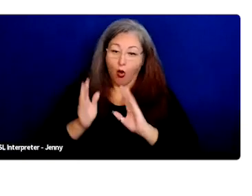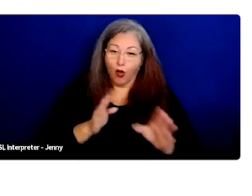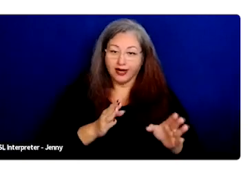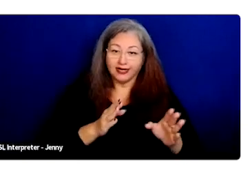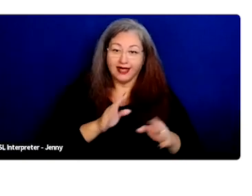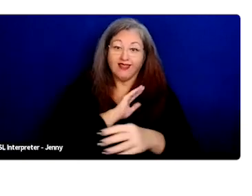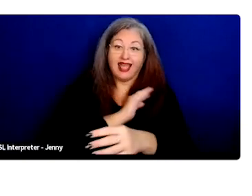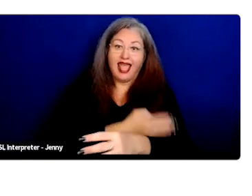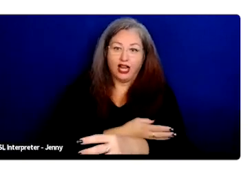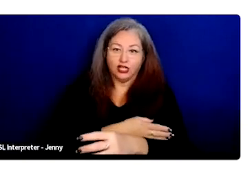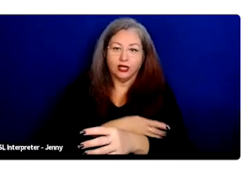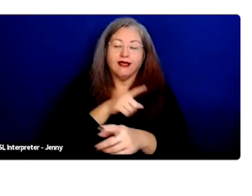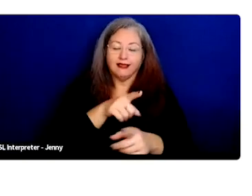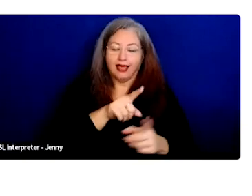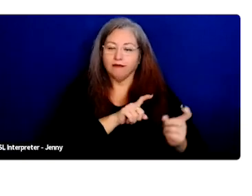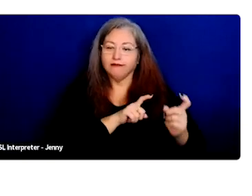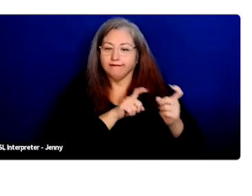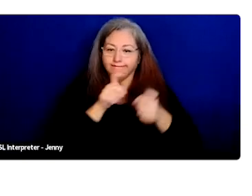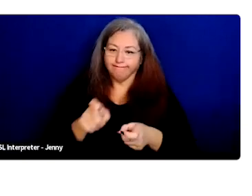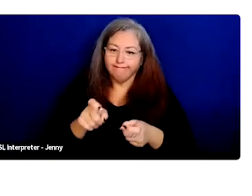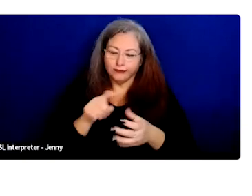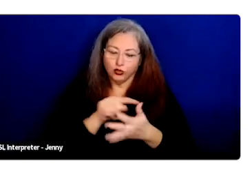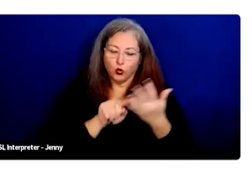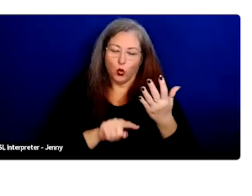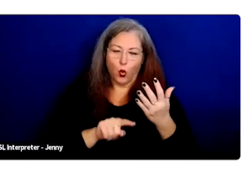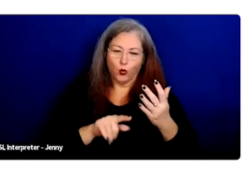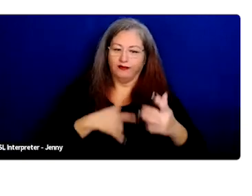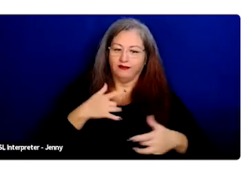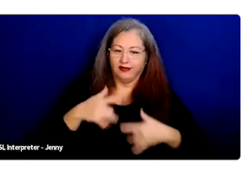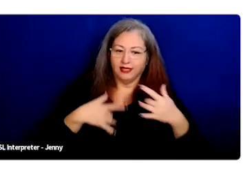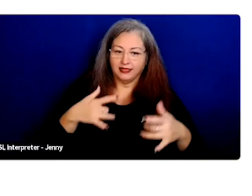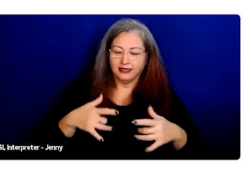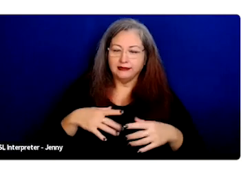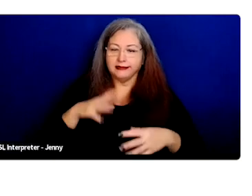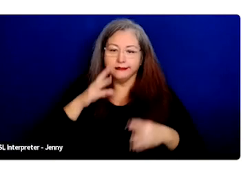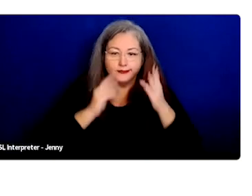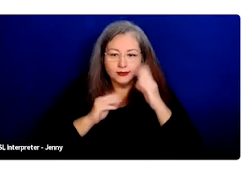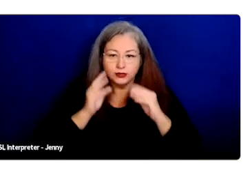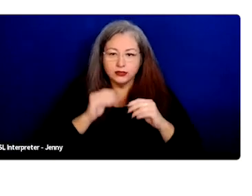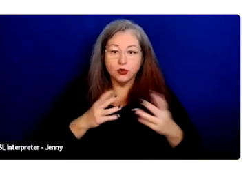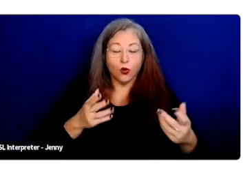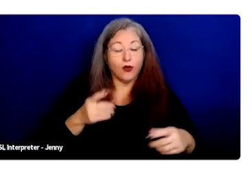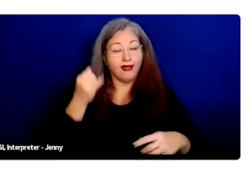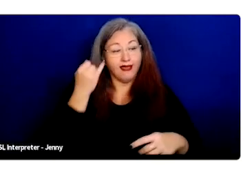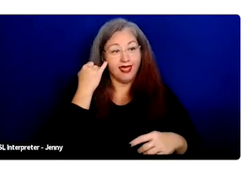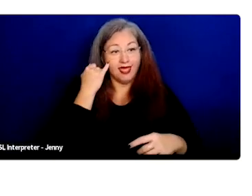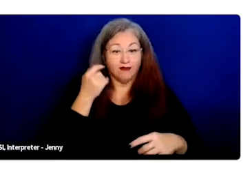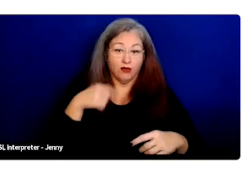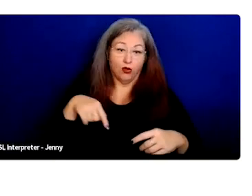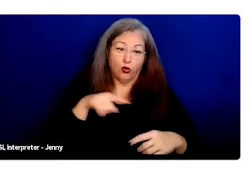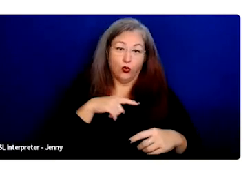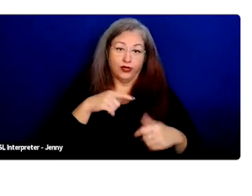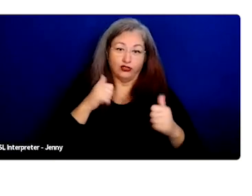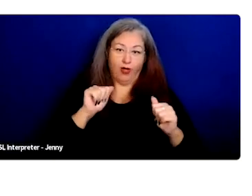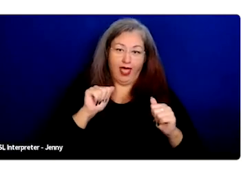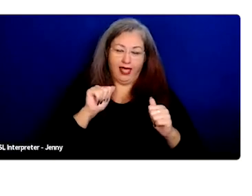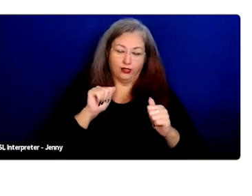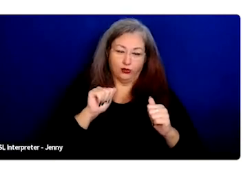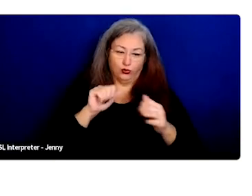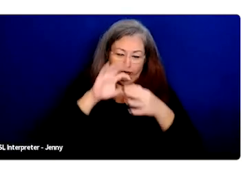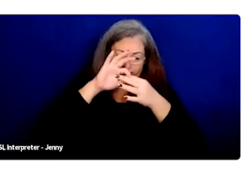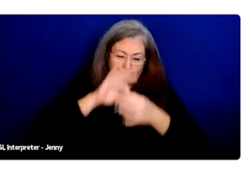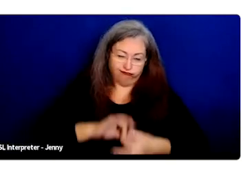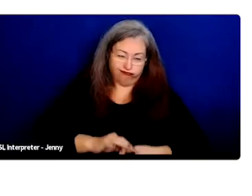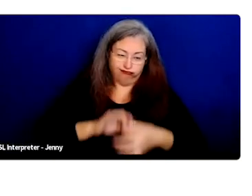what's contributing to those experiences, right? So when we come together, when we're in space, when we're